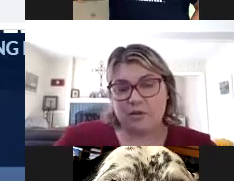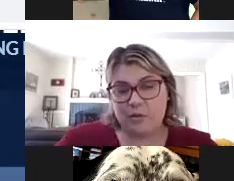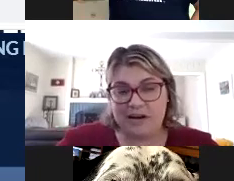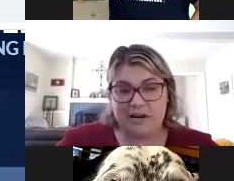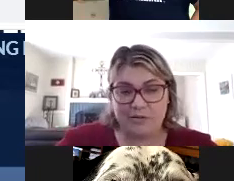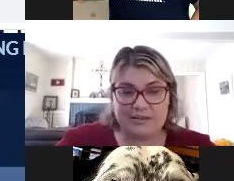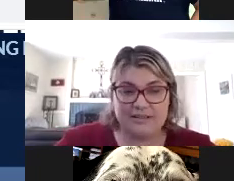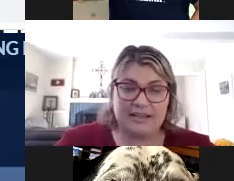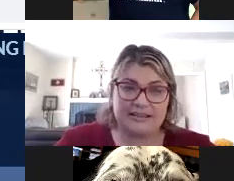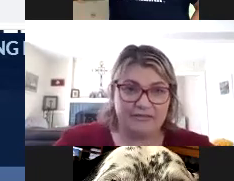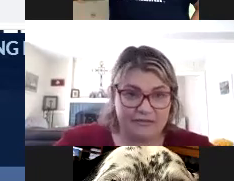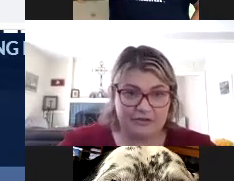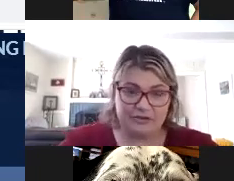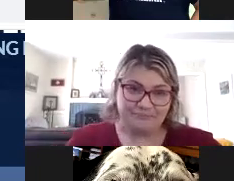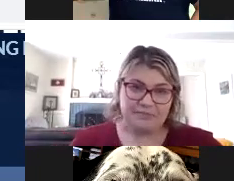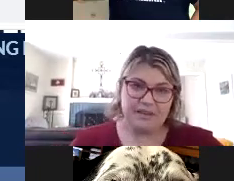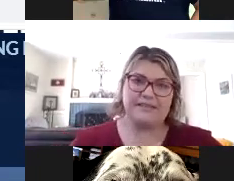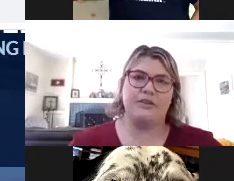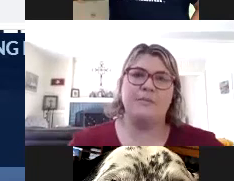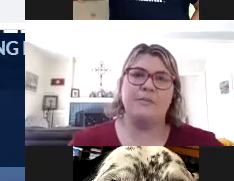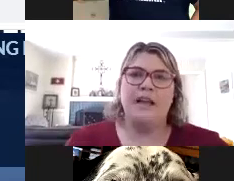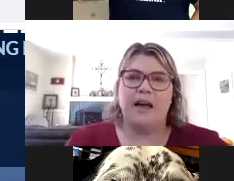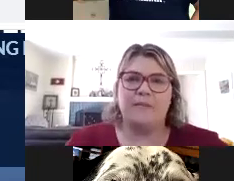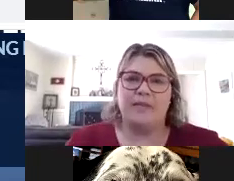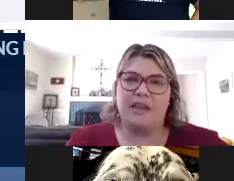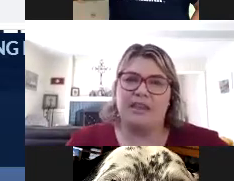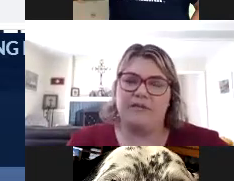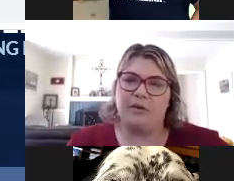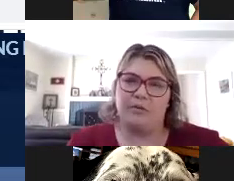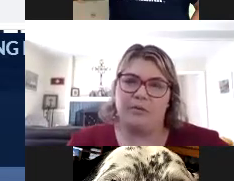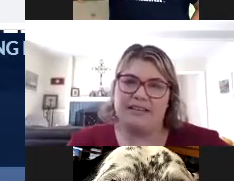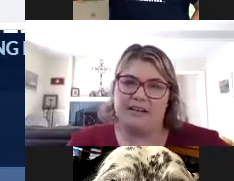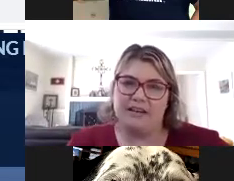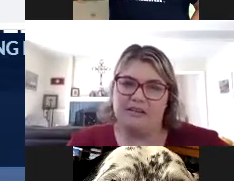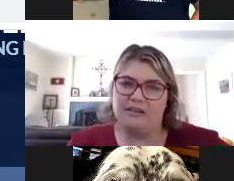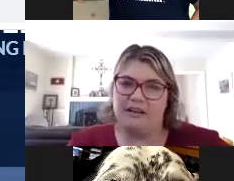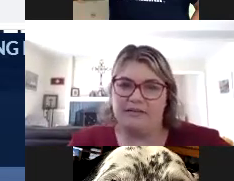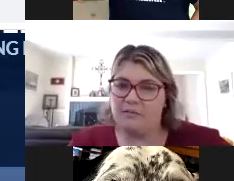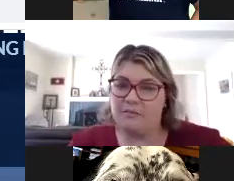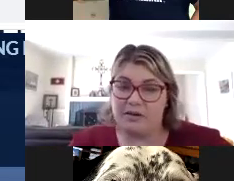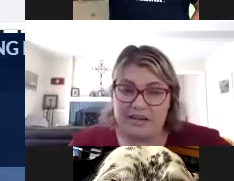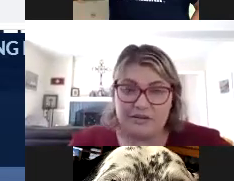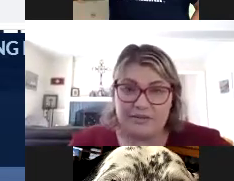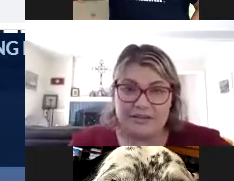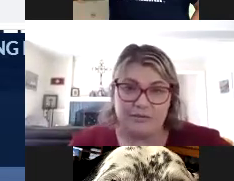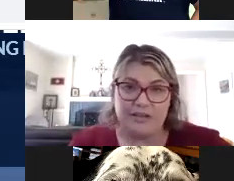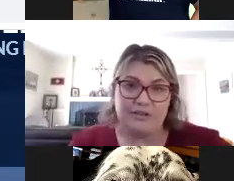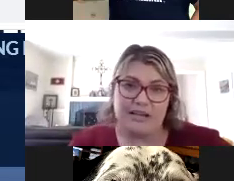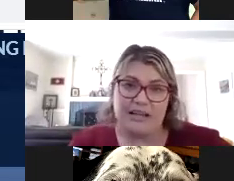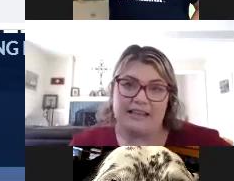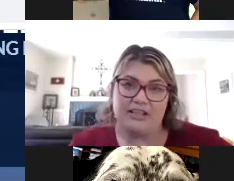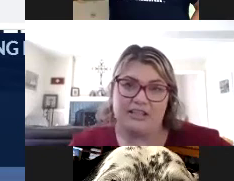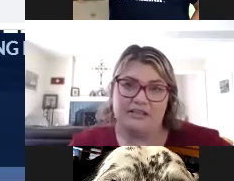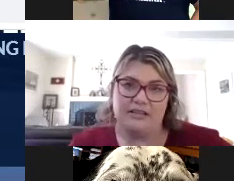a political party or as an elected official. And so they give you a rundown here of important issues in the